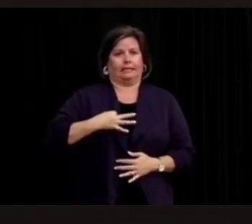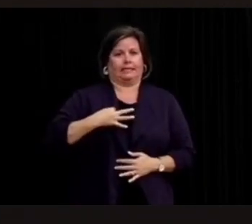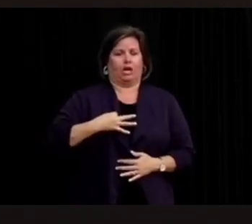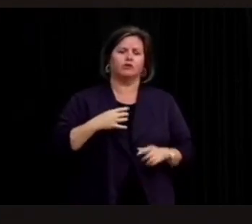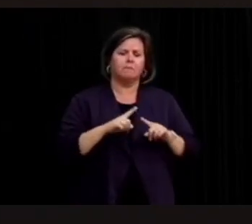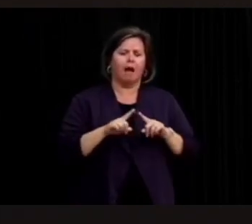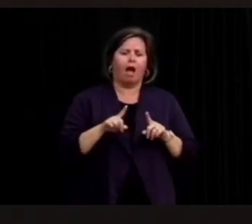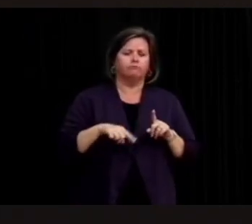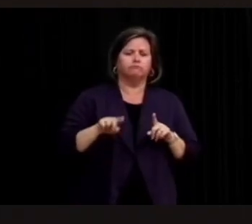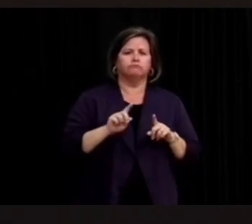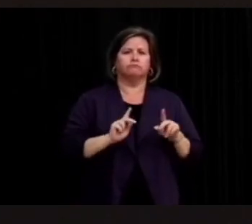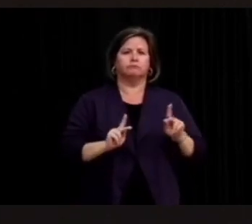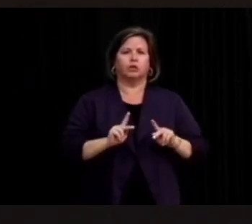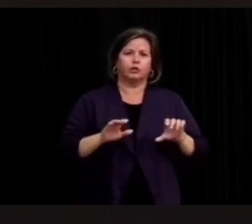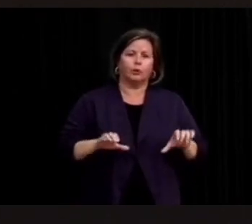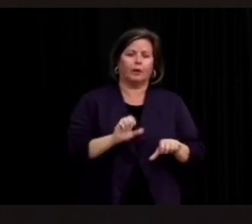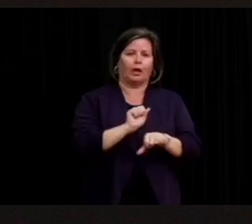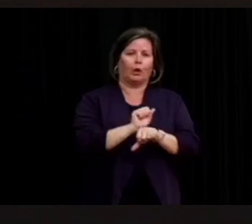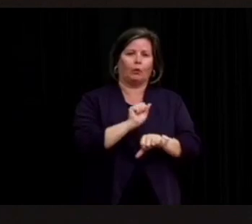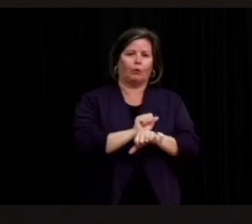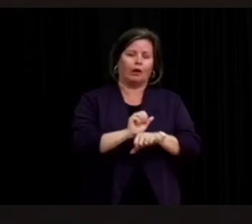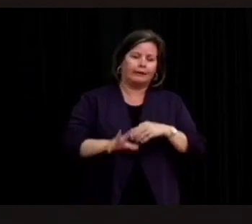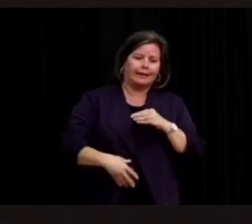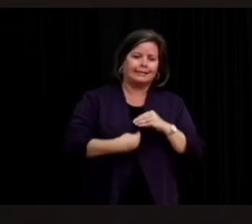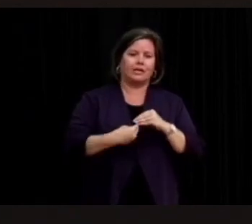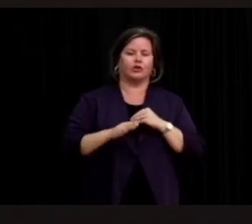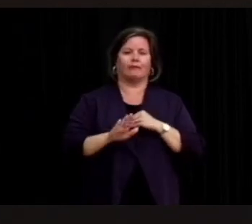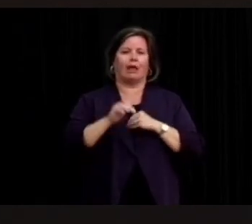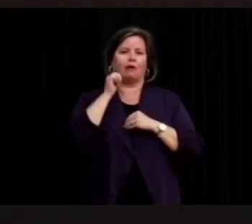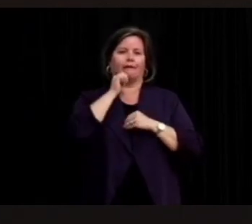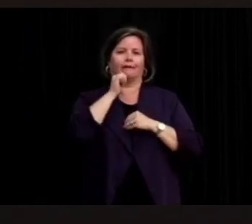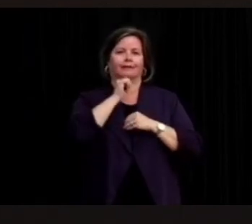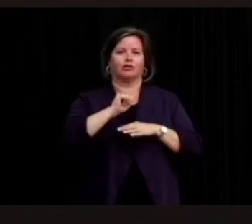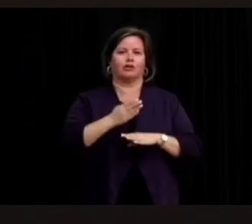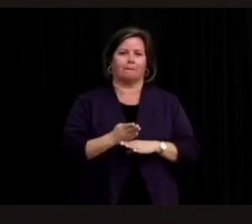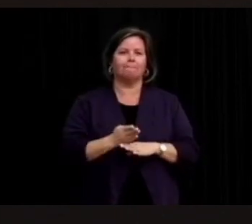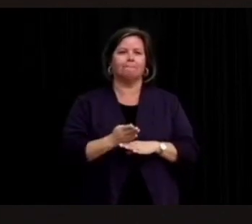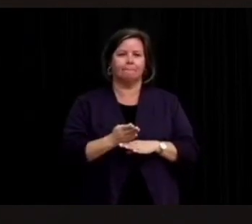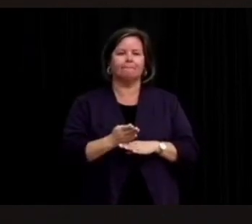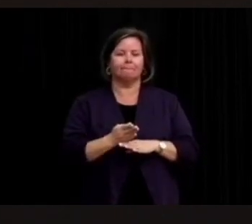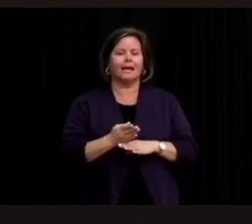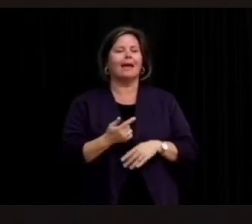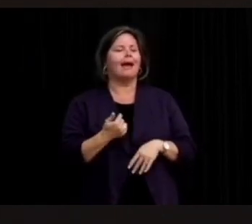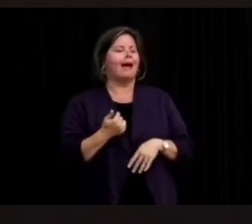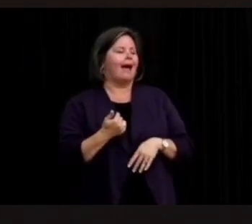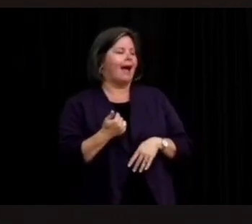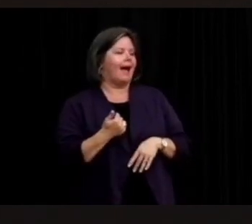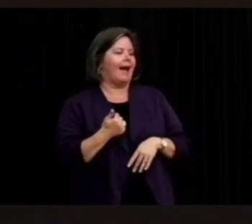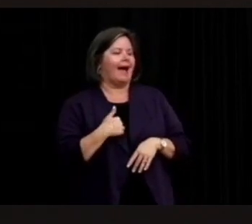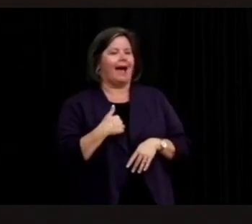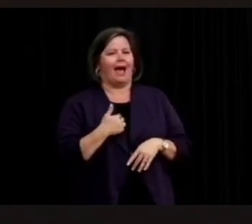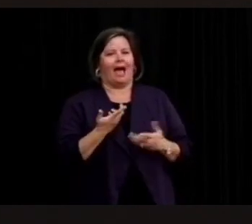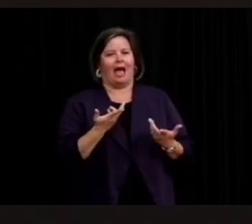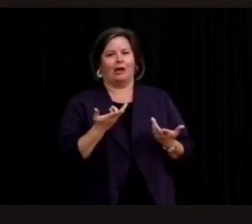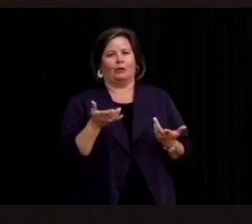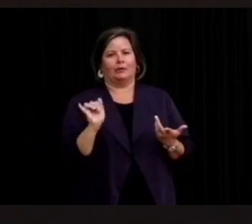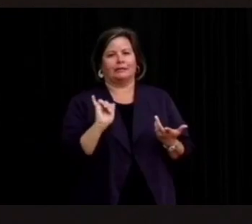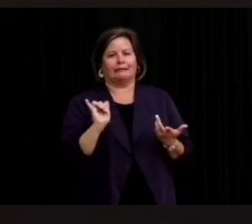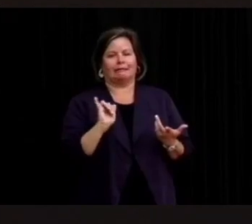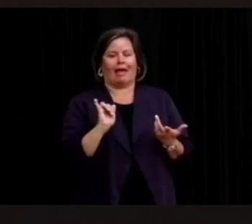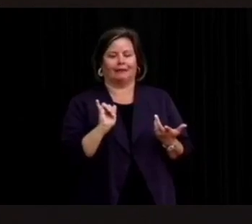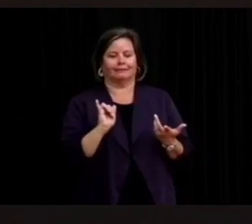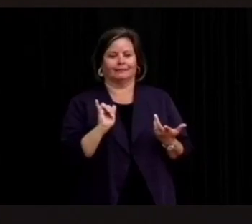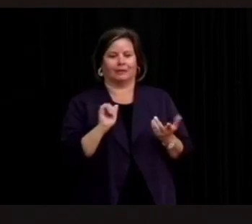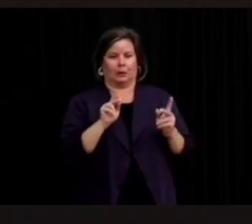that were doing work in addition to their daily jobs. I was actually sort of like the core that was